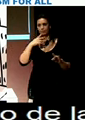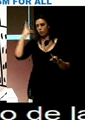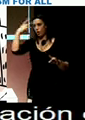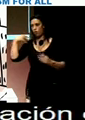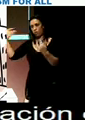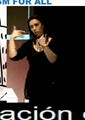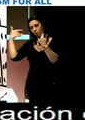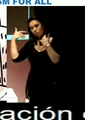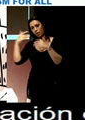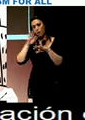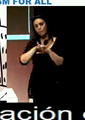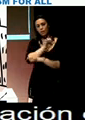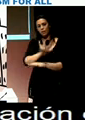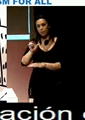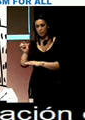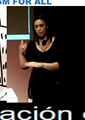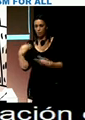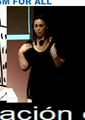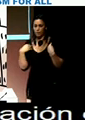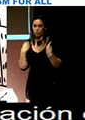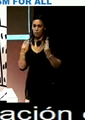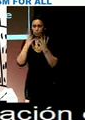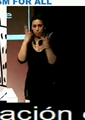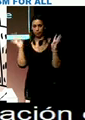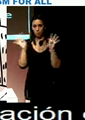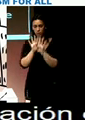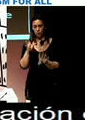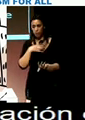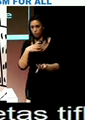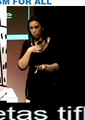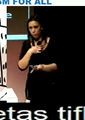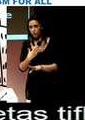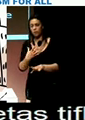where we have been advised by the Tiflologic Museums of ONCE Foundation,